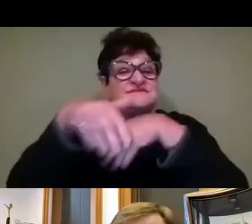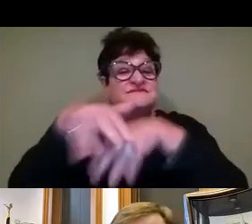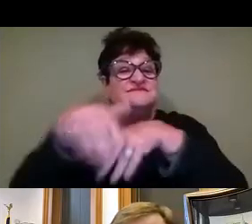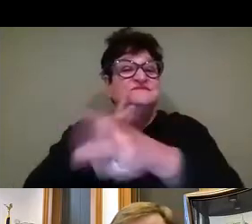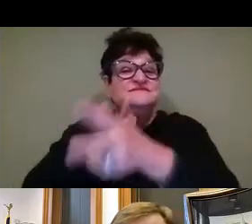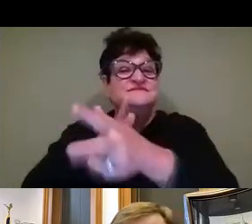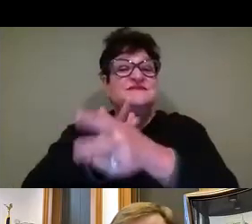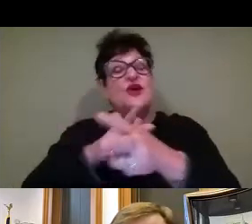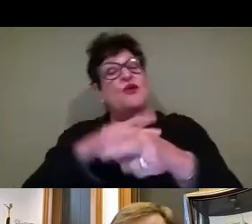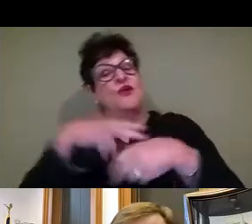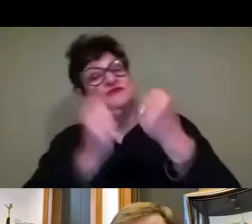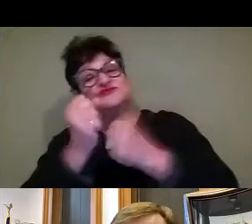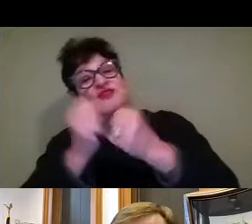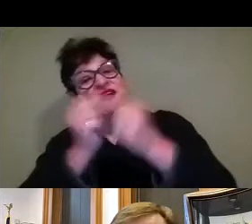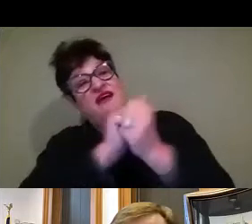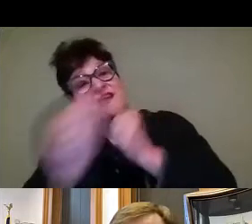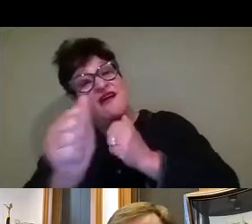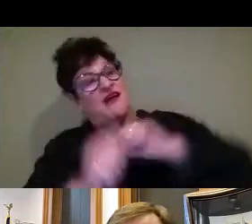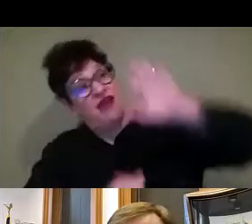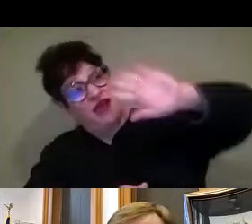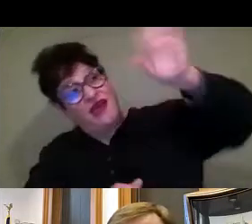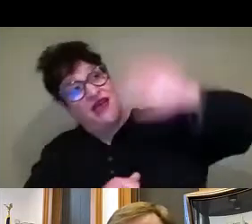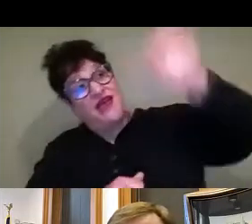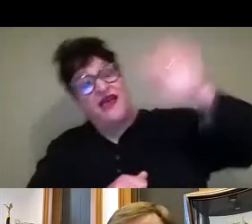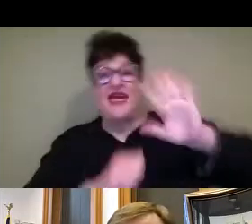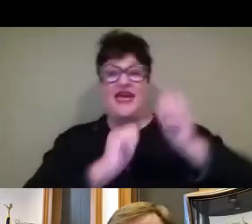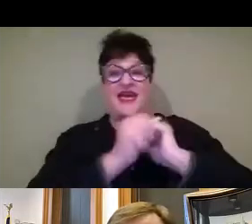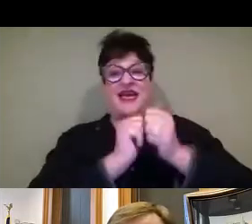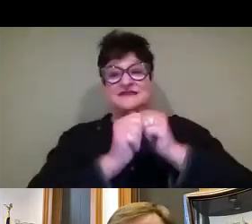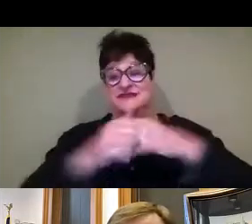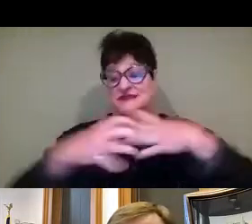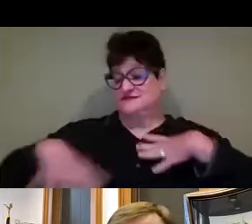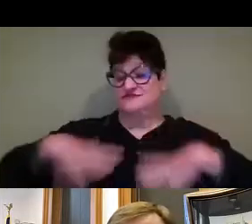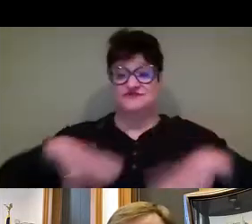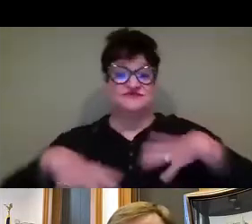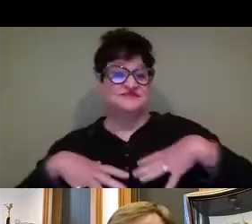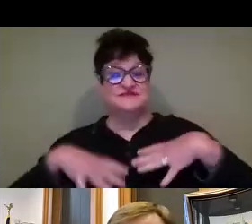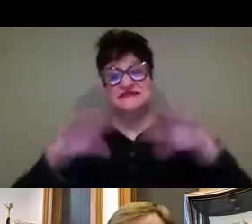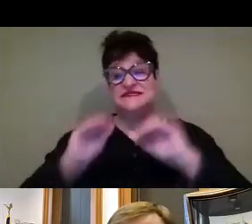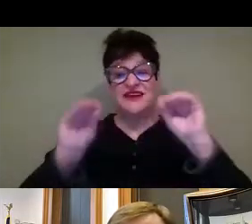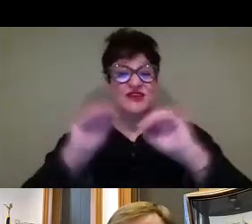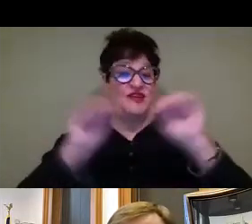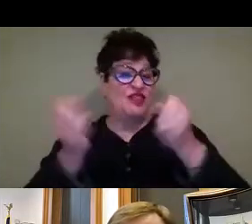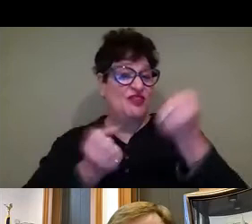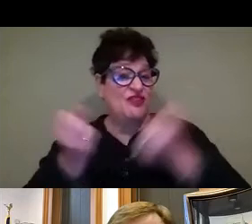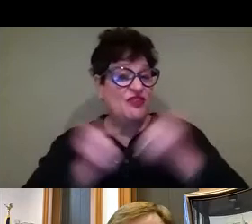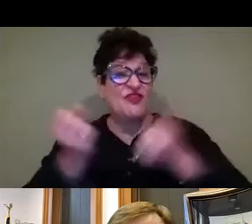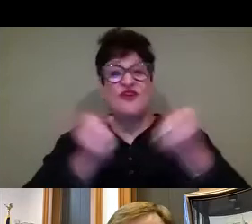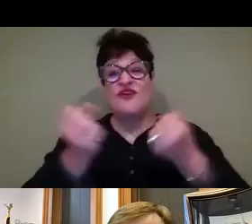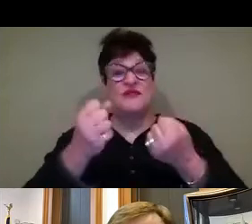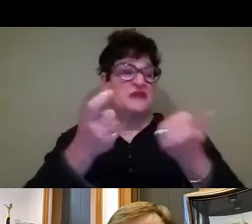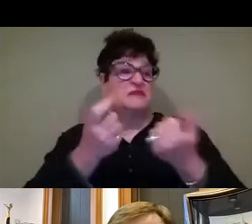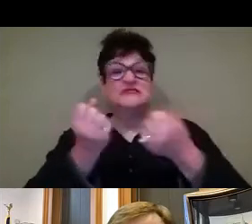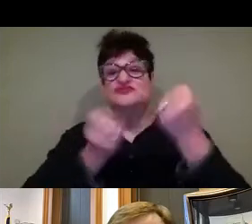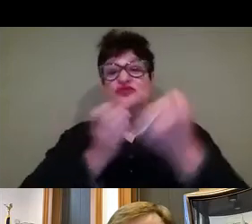contests, or individual dress-up or decorate your vehicles, drive-through events that may be coming up, like